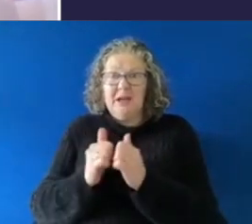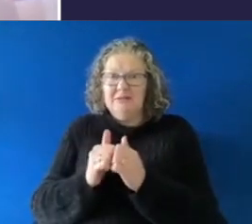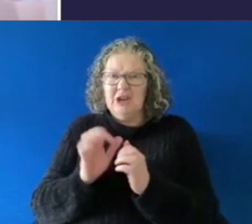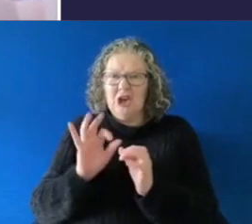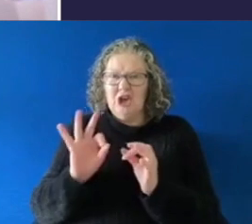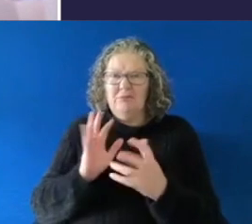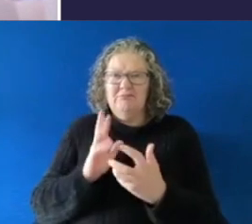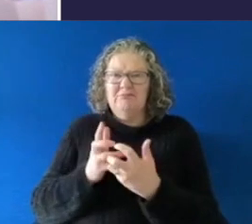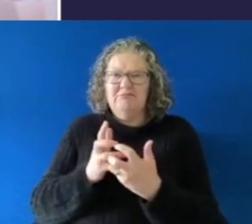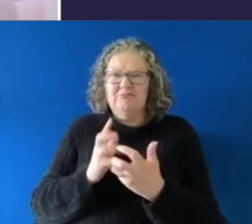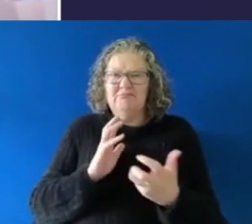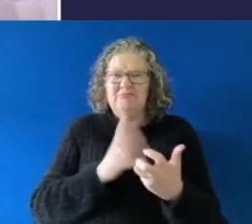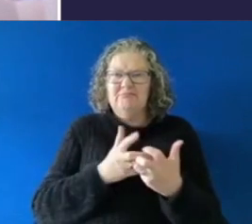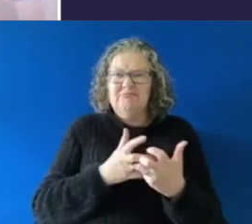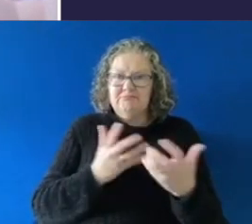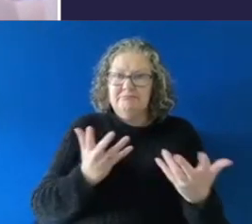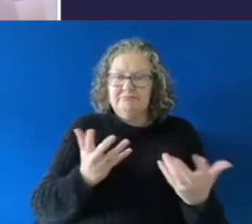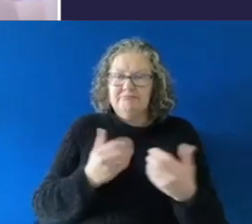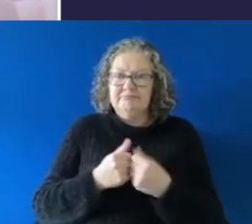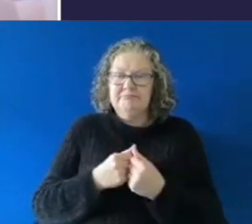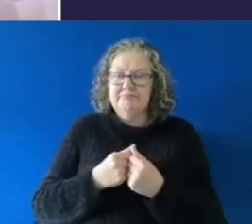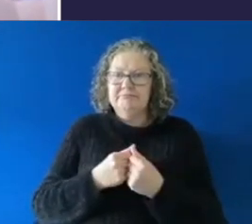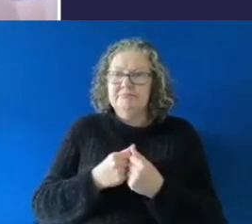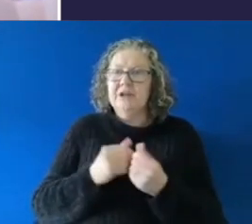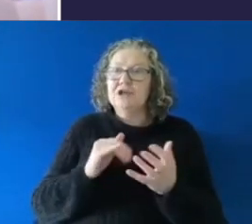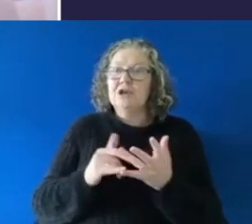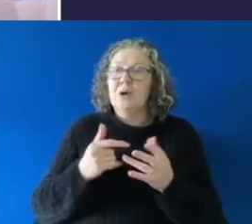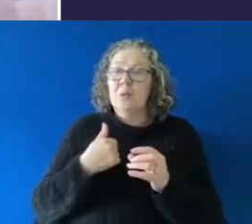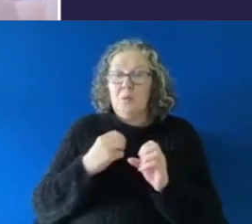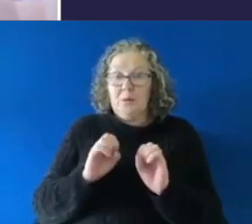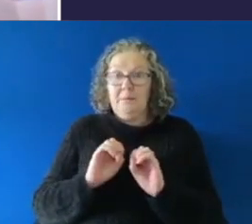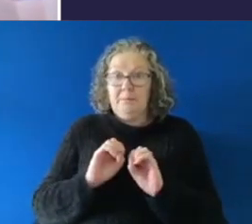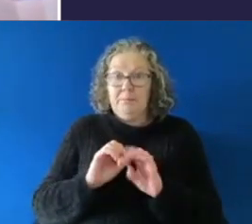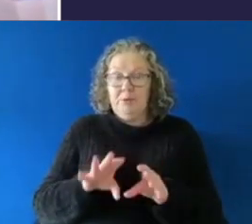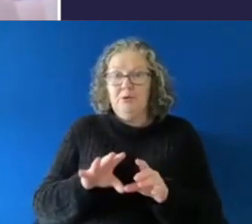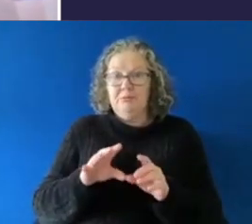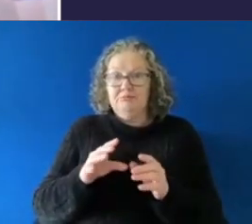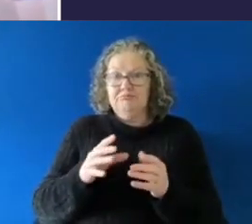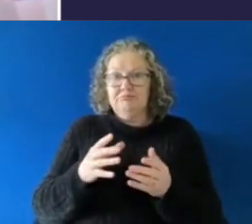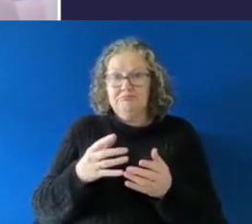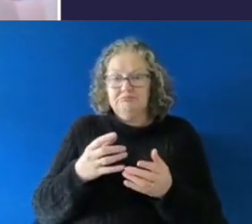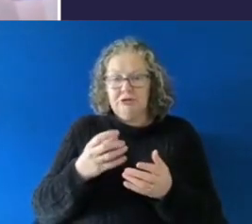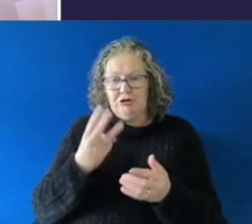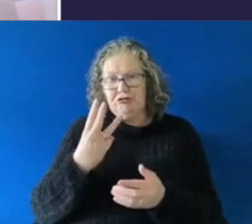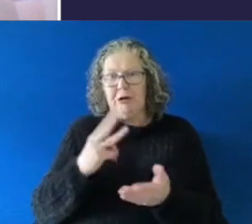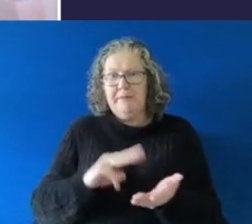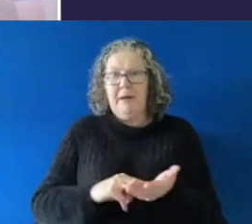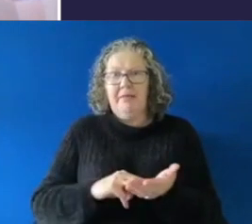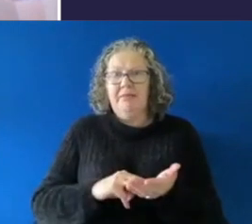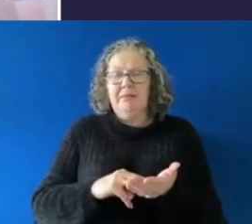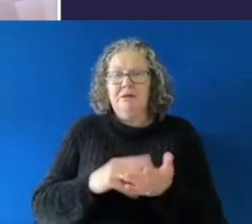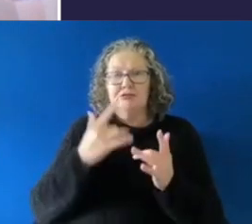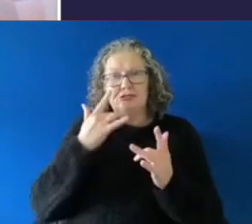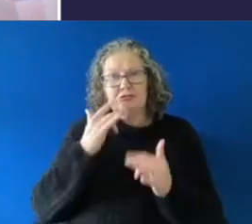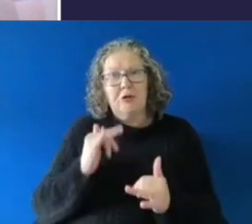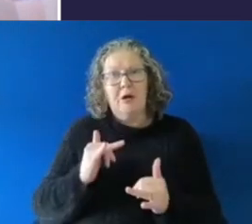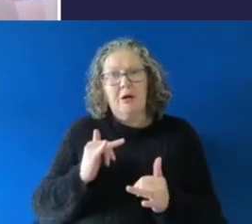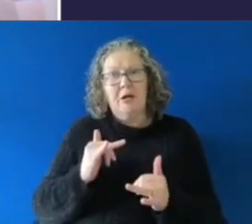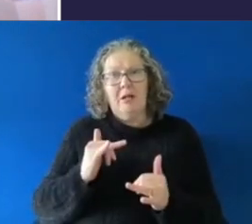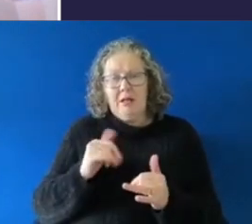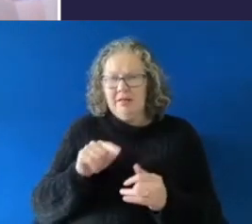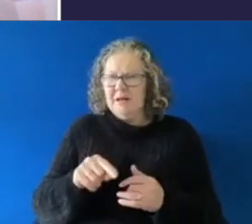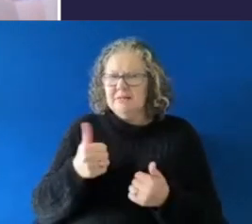mesh. And so we have put that safeguard of that 3 months trial period in, and we've found that really